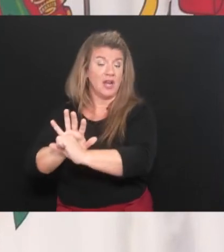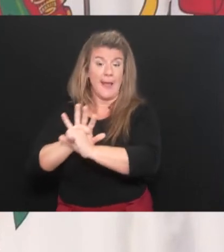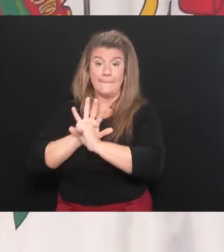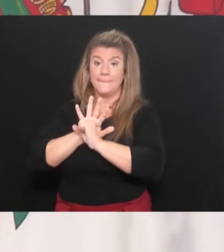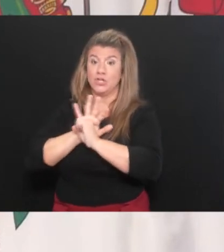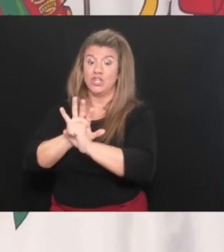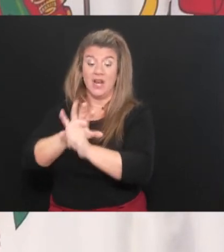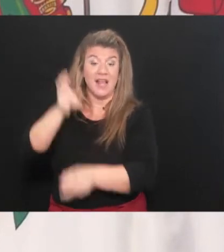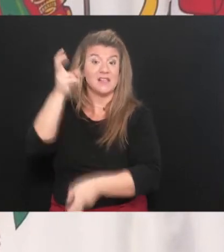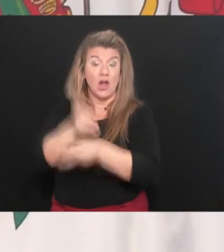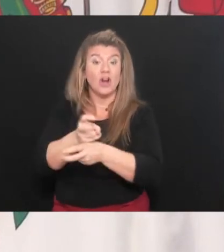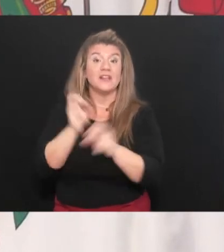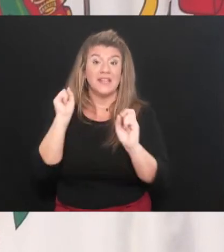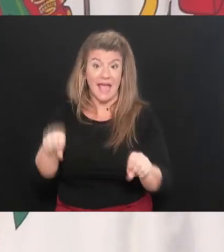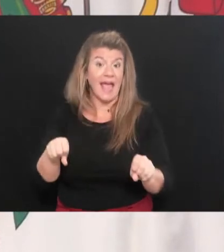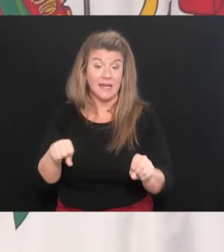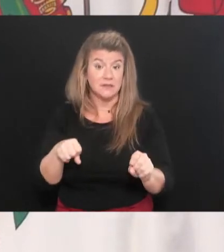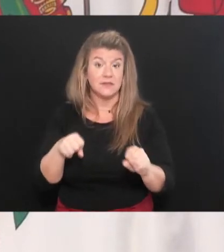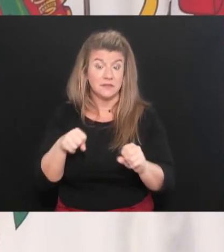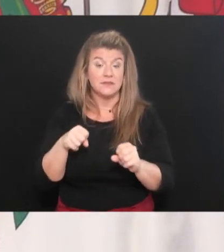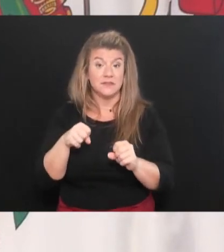every button that they can possibly push.